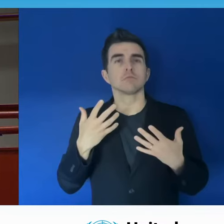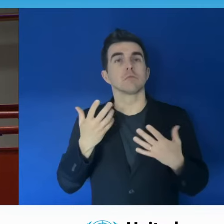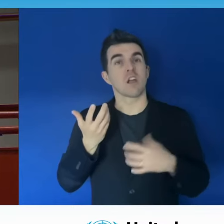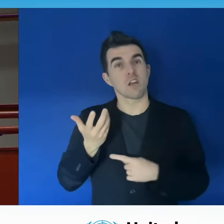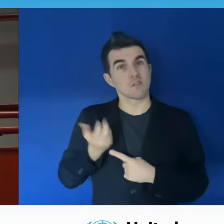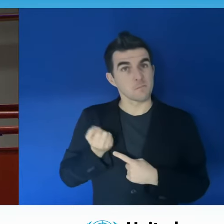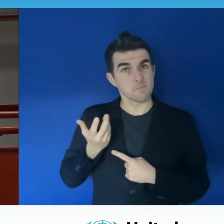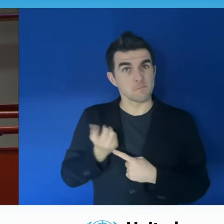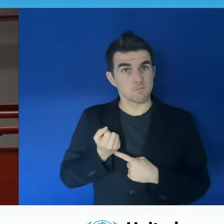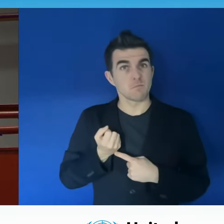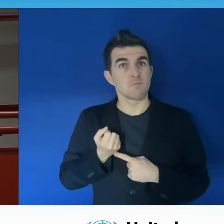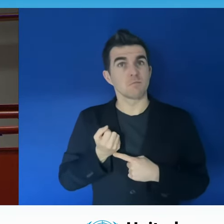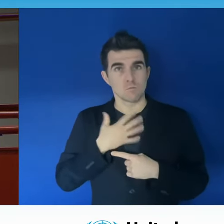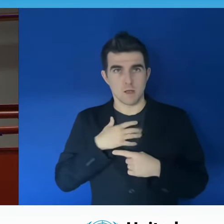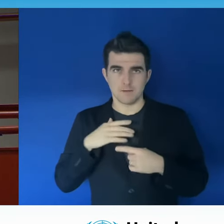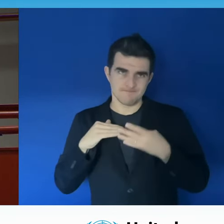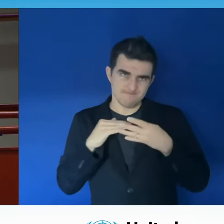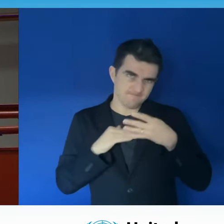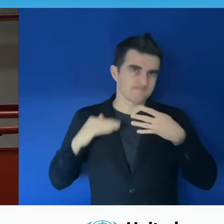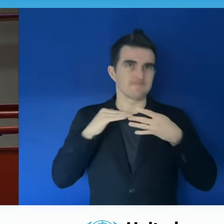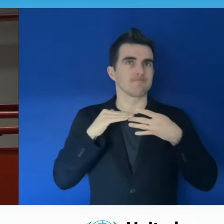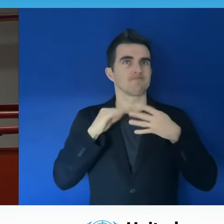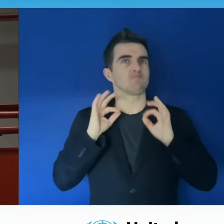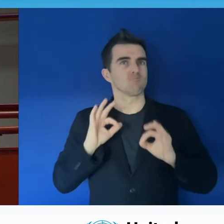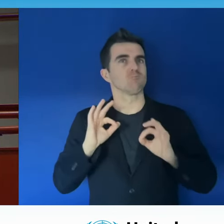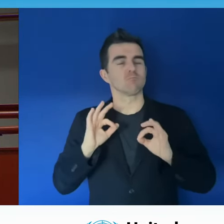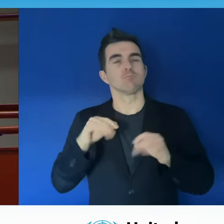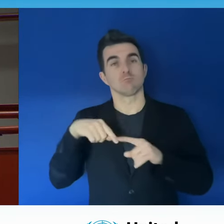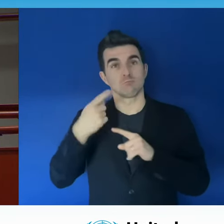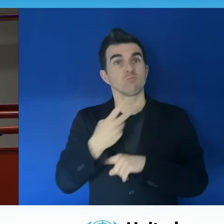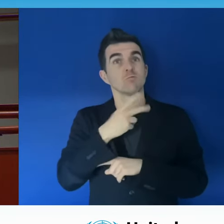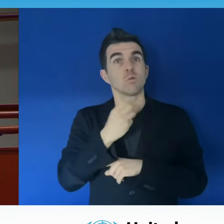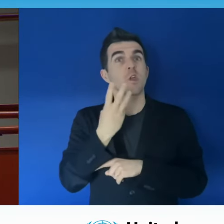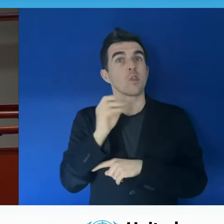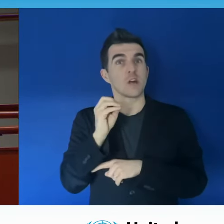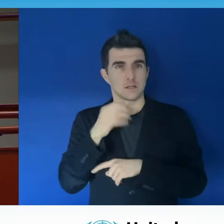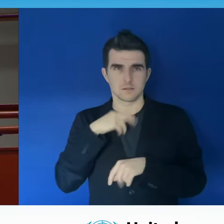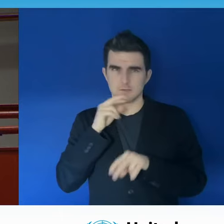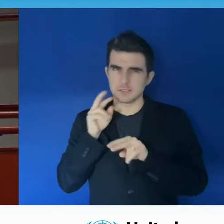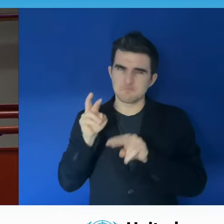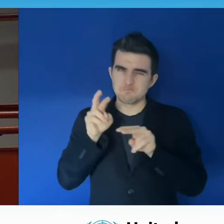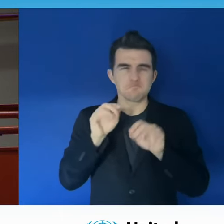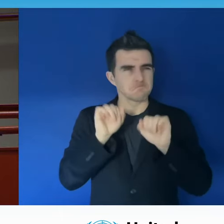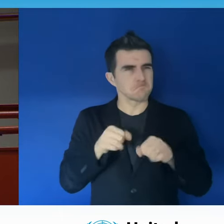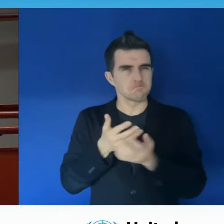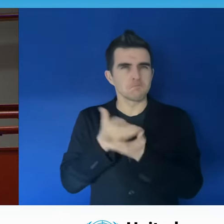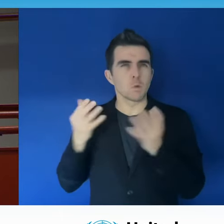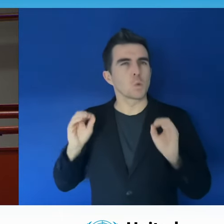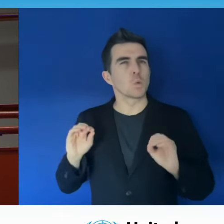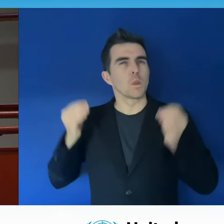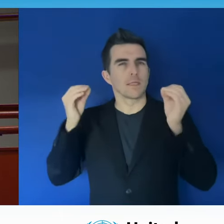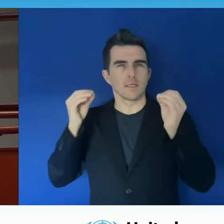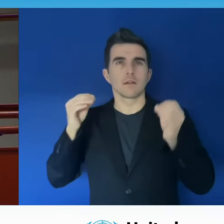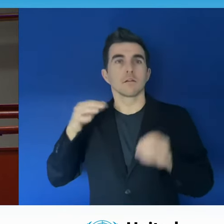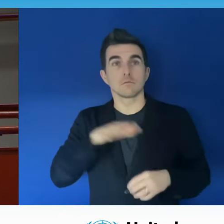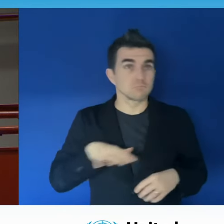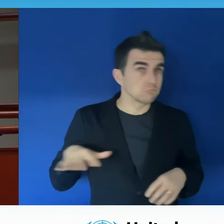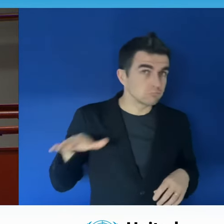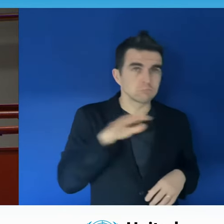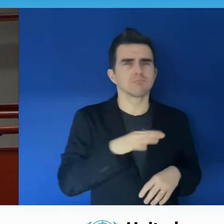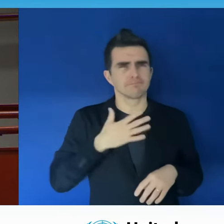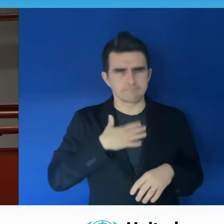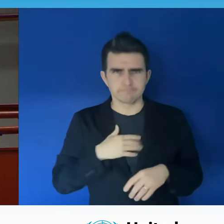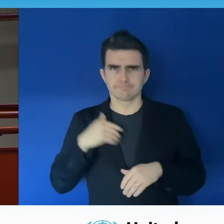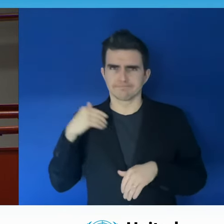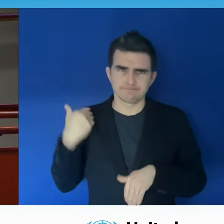youth population and are committed to harnessing it for sustainable development. To this end, the government of Zimbabwe